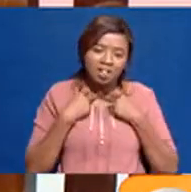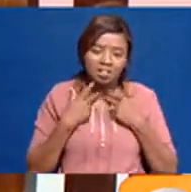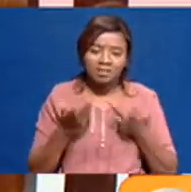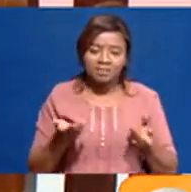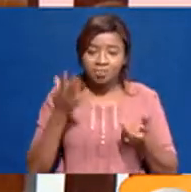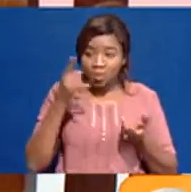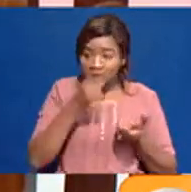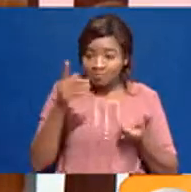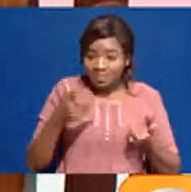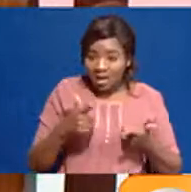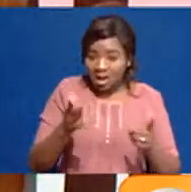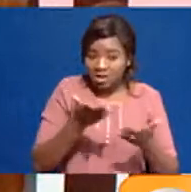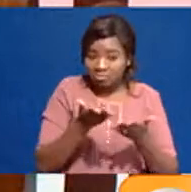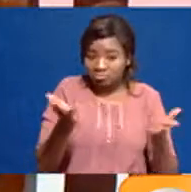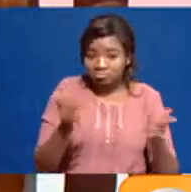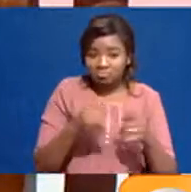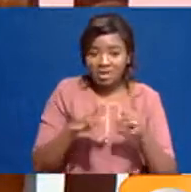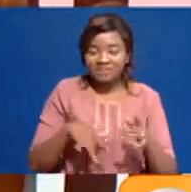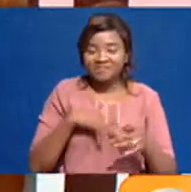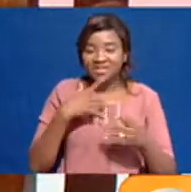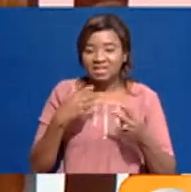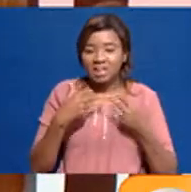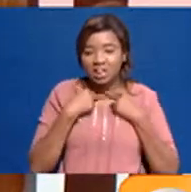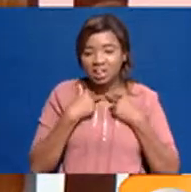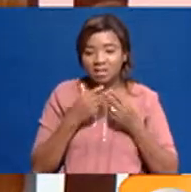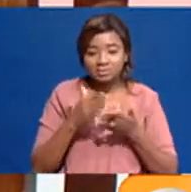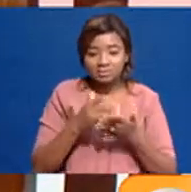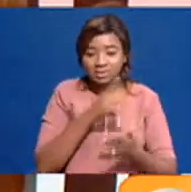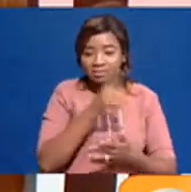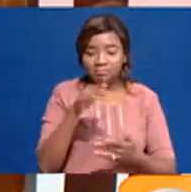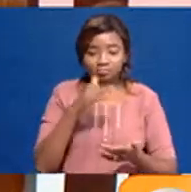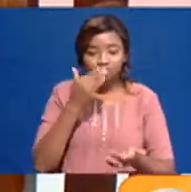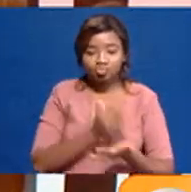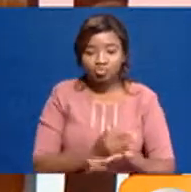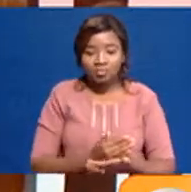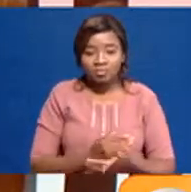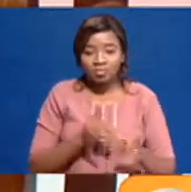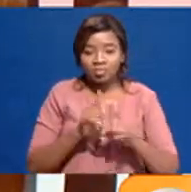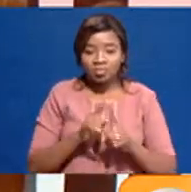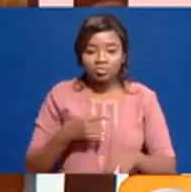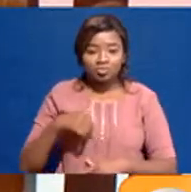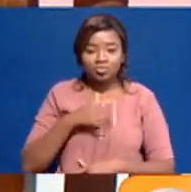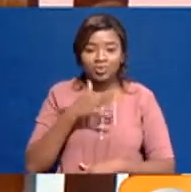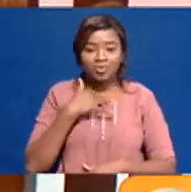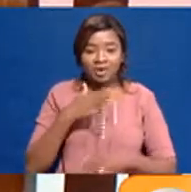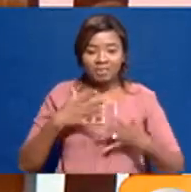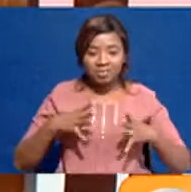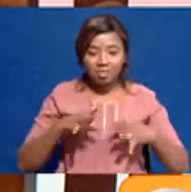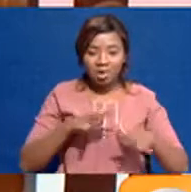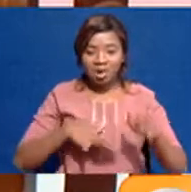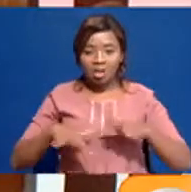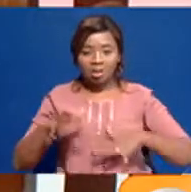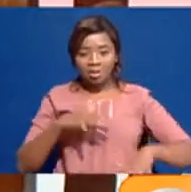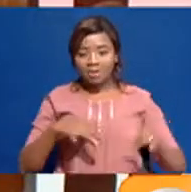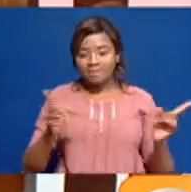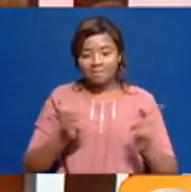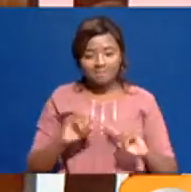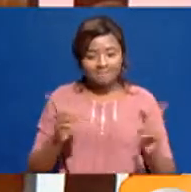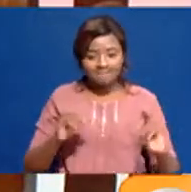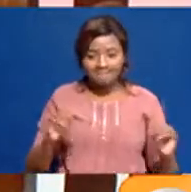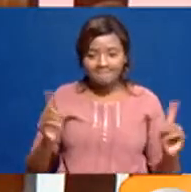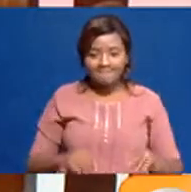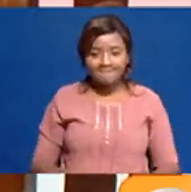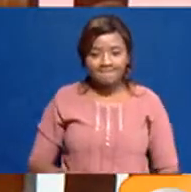them and we feel helpless. Some have stopped going. And we do not want people to move away from the churches,